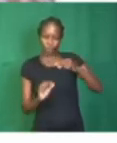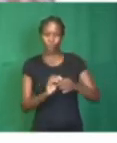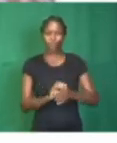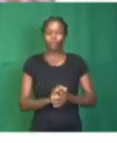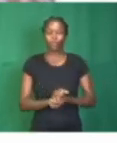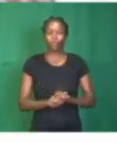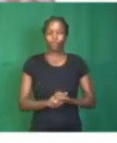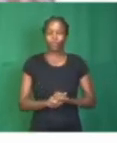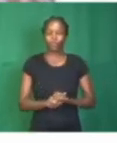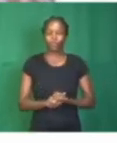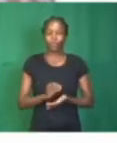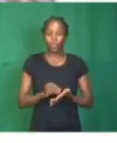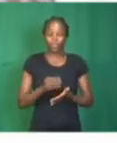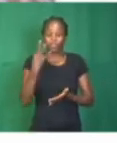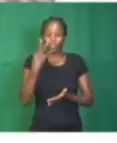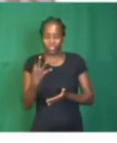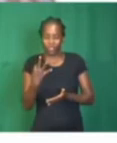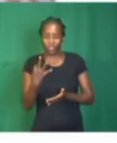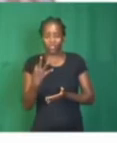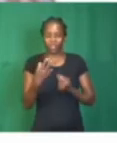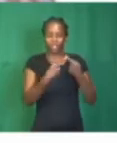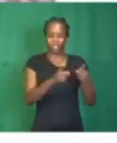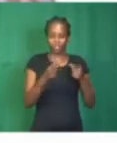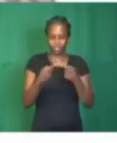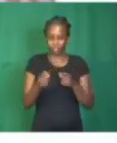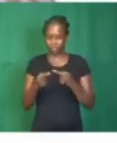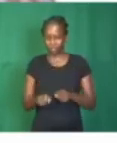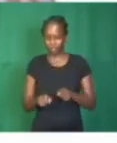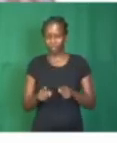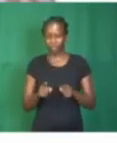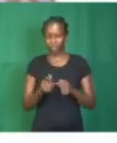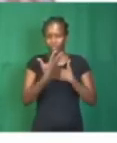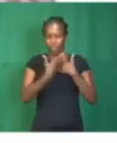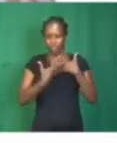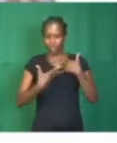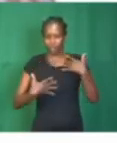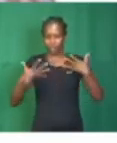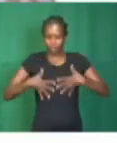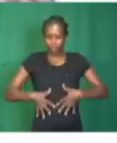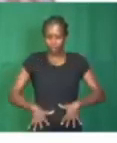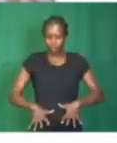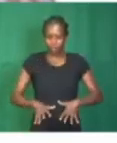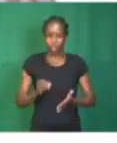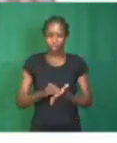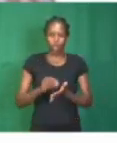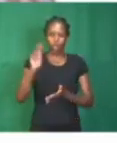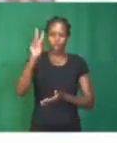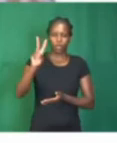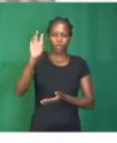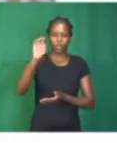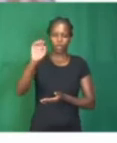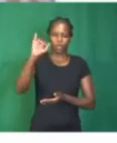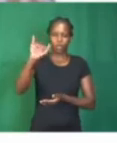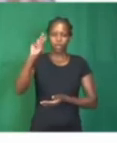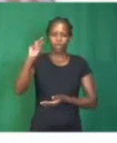body. There are three types of them actually. Actually, we have veins,